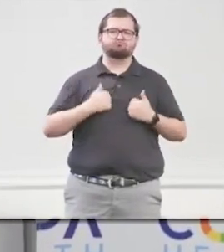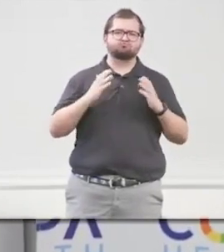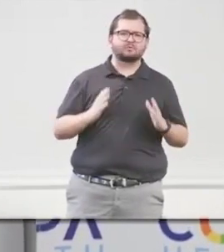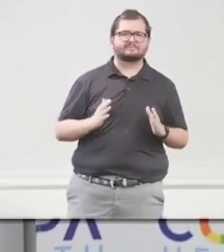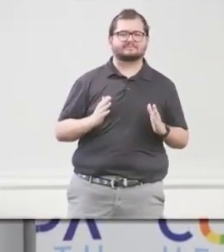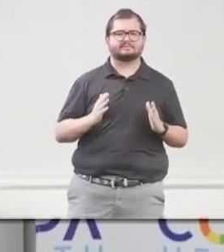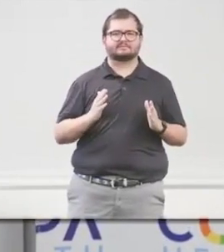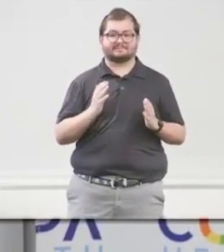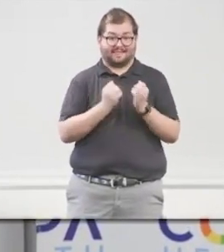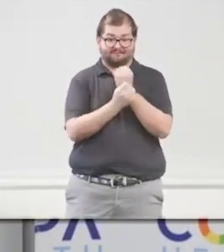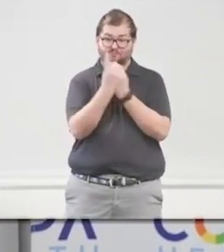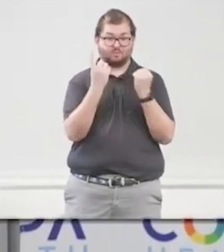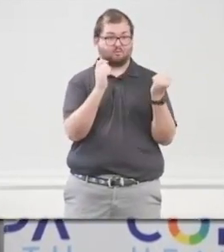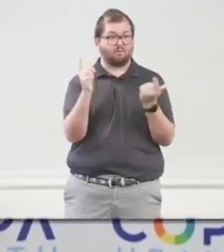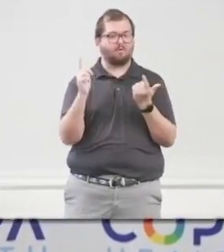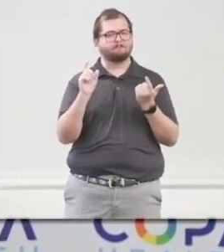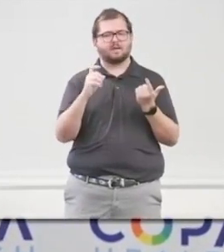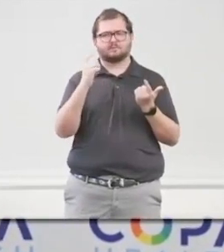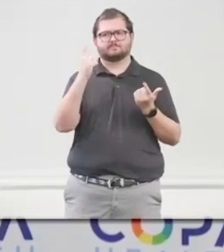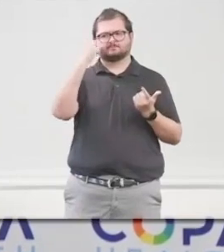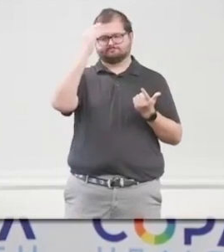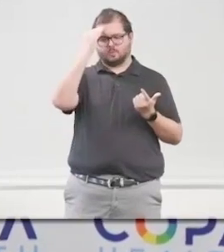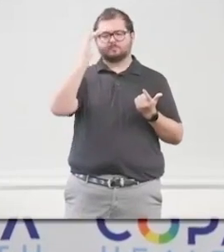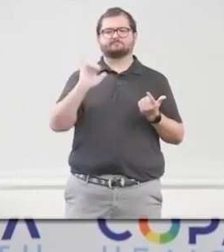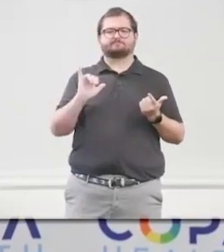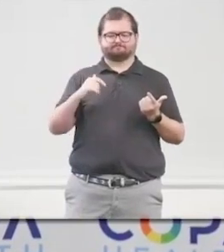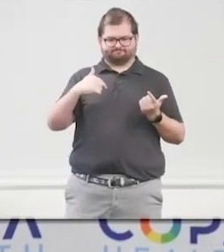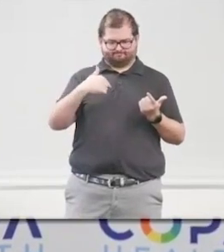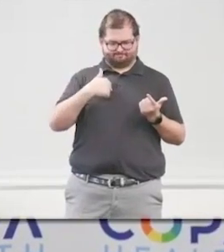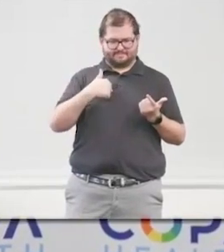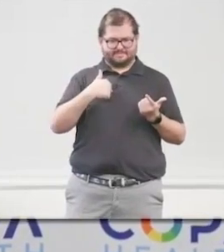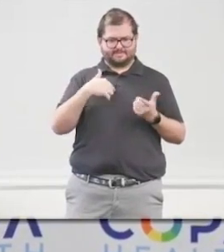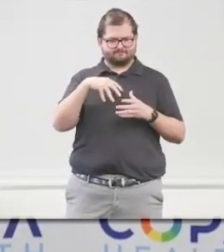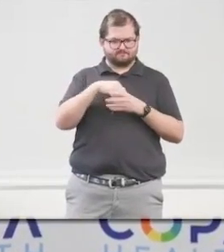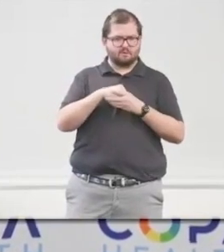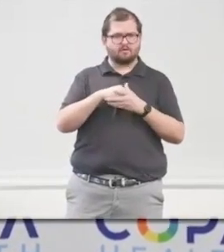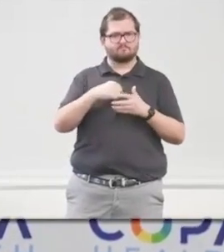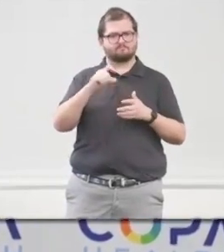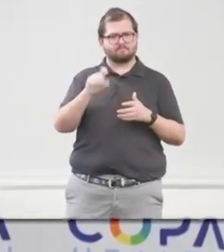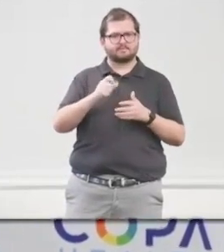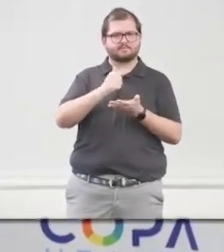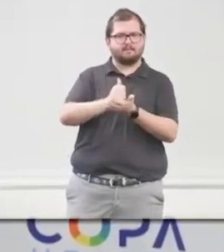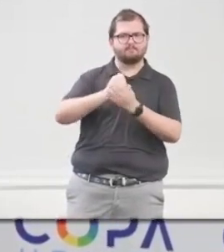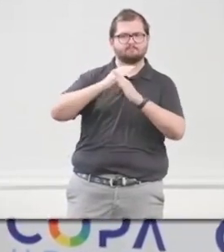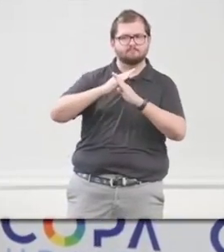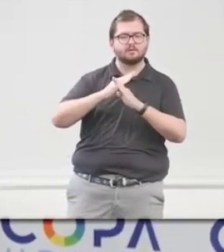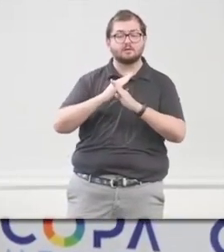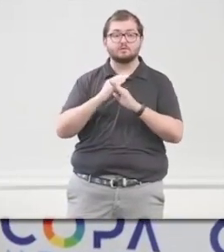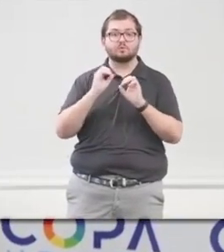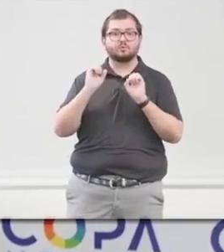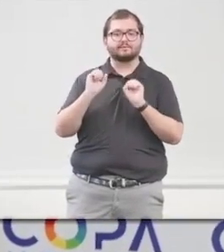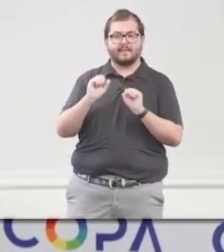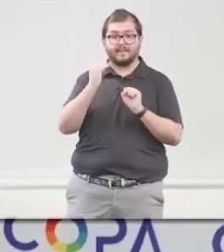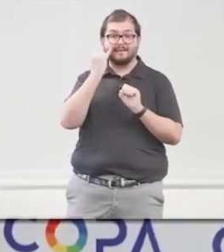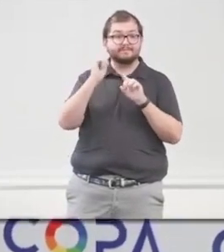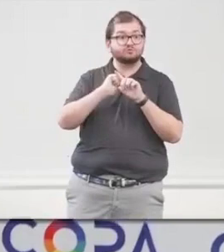industry, to understand that they have a role, they can be a vulnerability to you, but they also can be a cyber warrior for you if you get them trained up